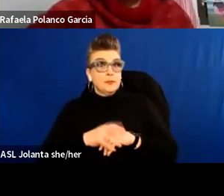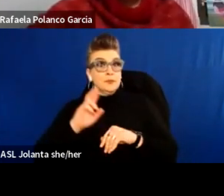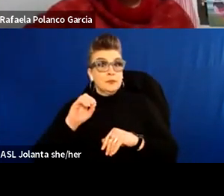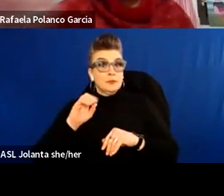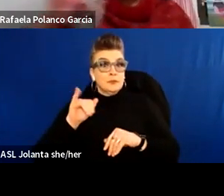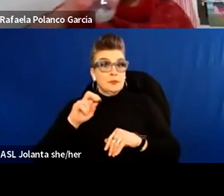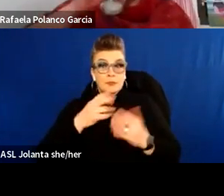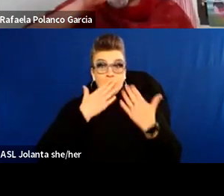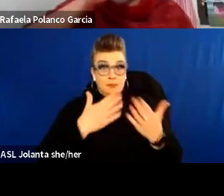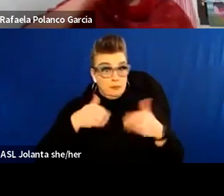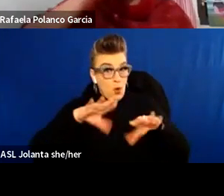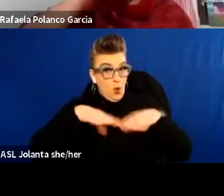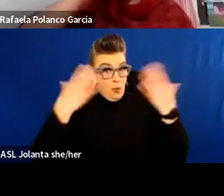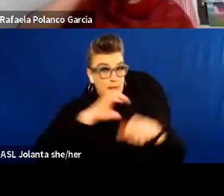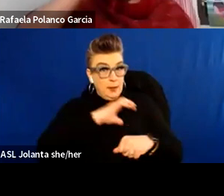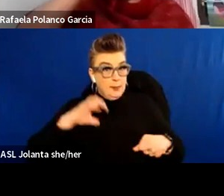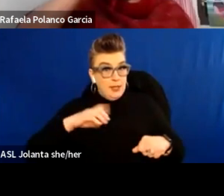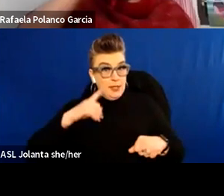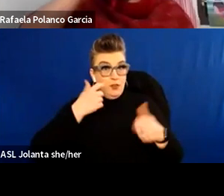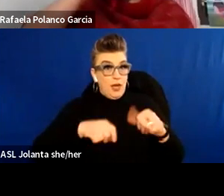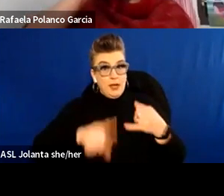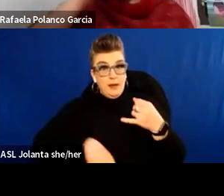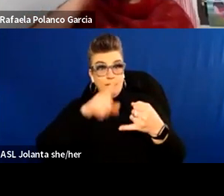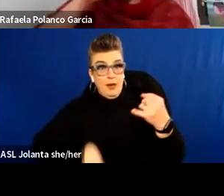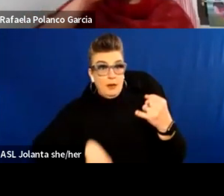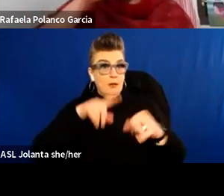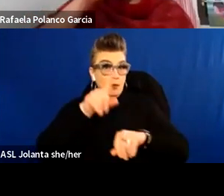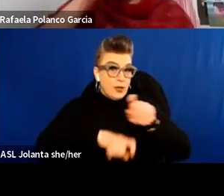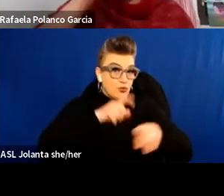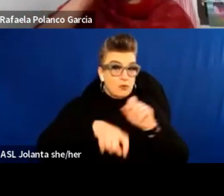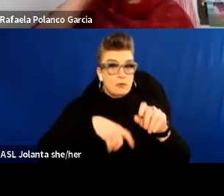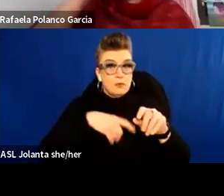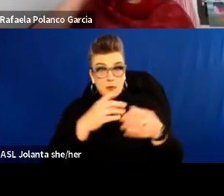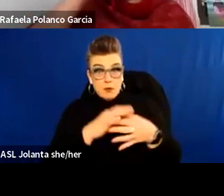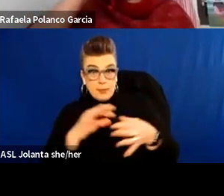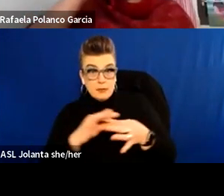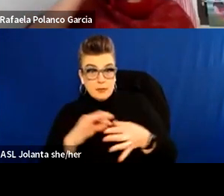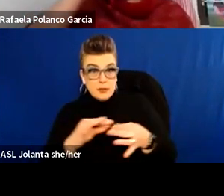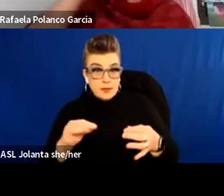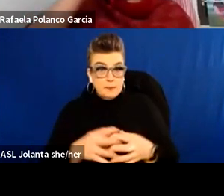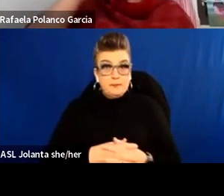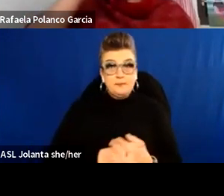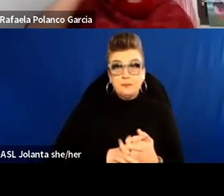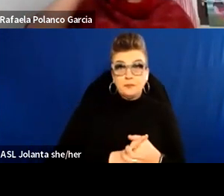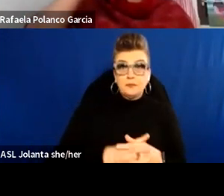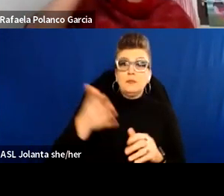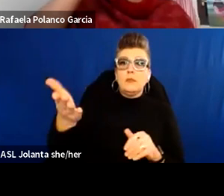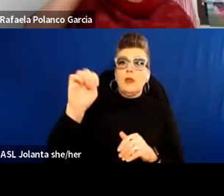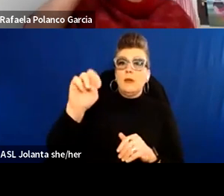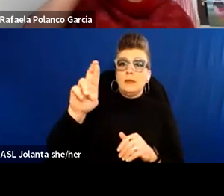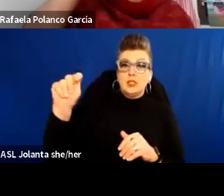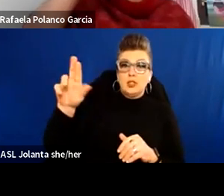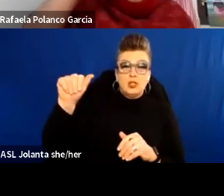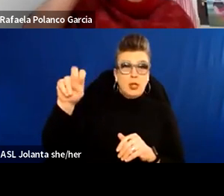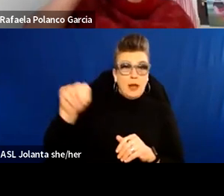to the committee for any final questions or comments does anyone have any questions mr tram